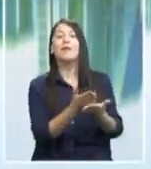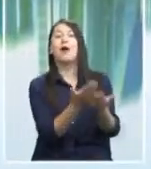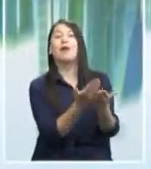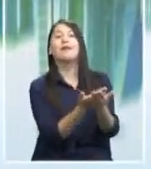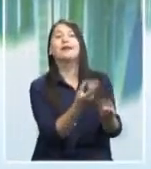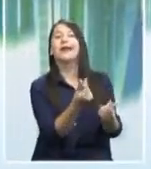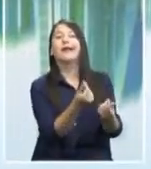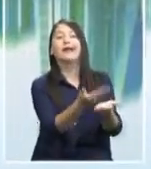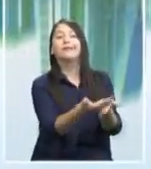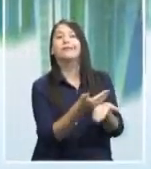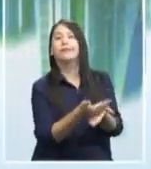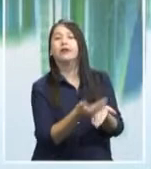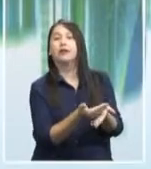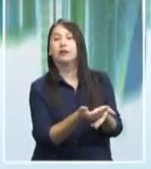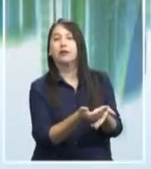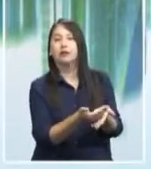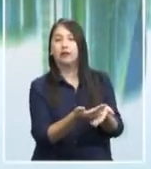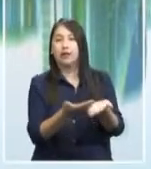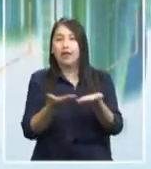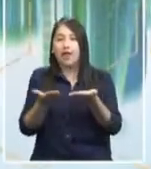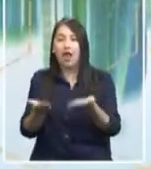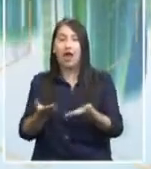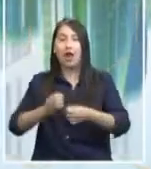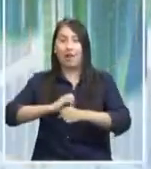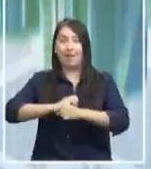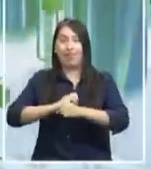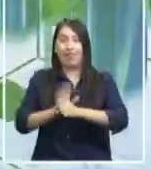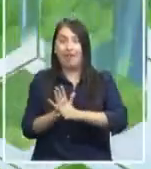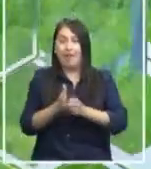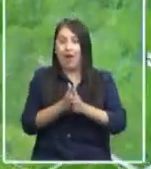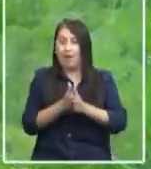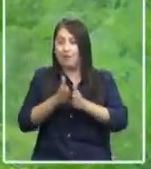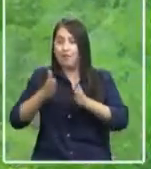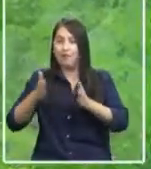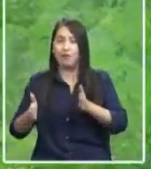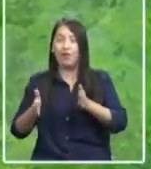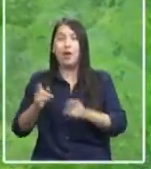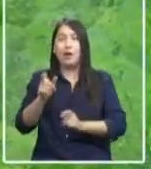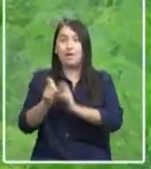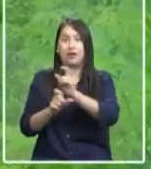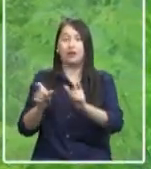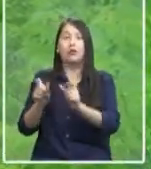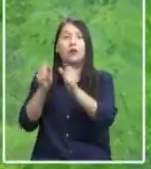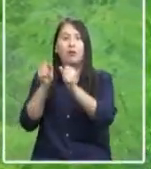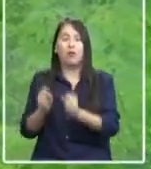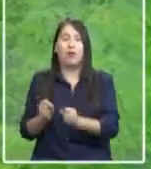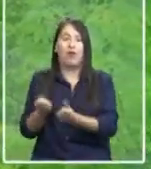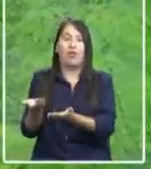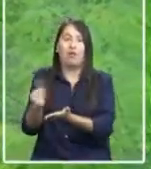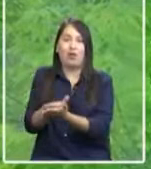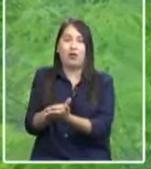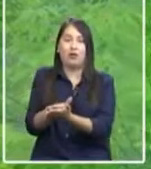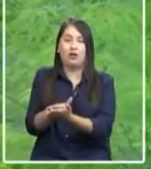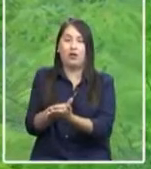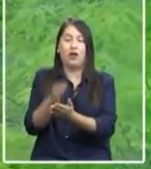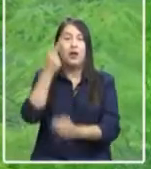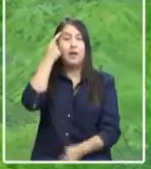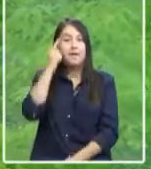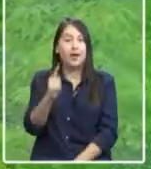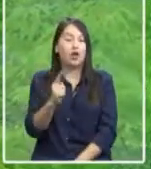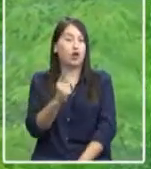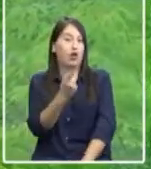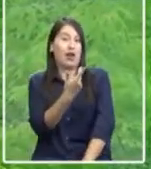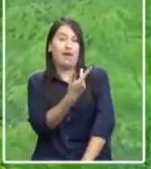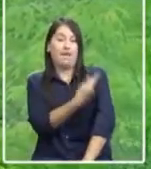With the vaccine producers, they want their profit maximization. They want to make billions of dollars by selling vaccines. As a result,